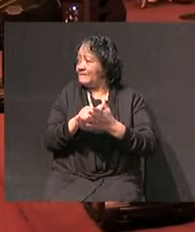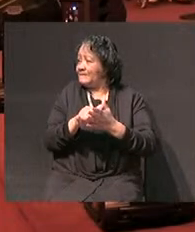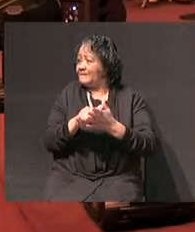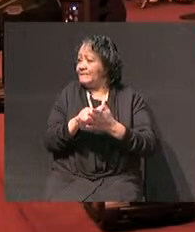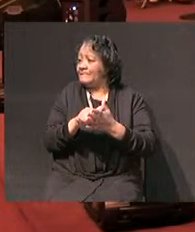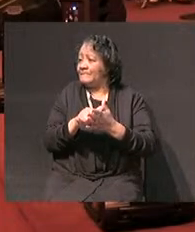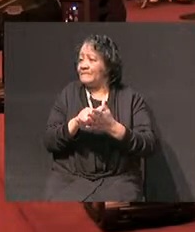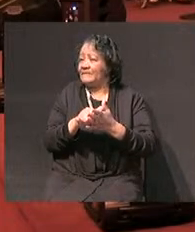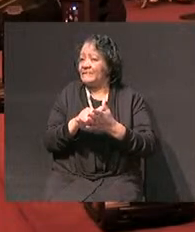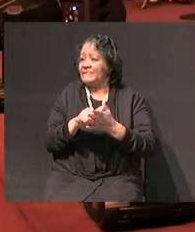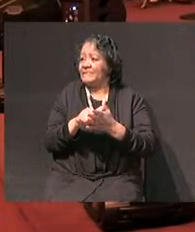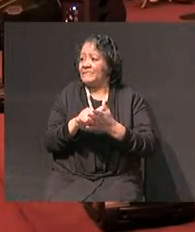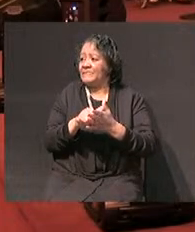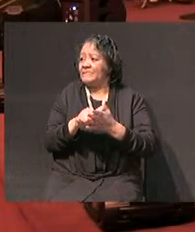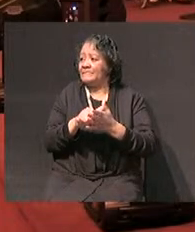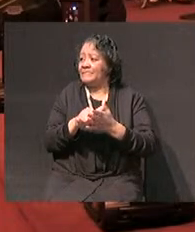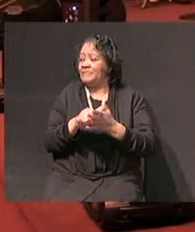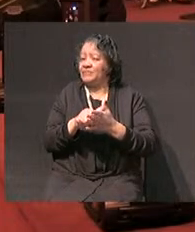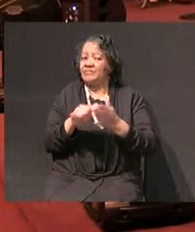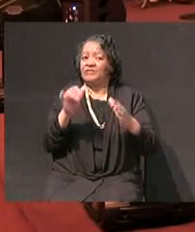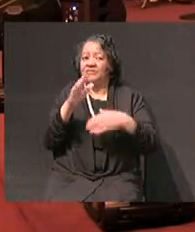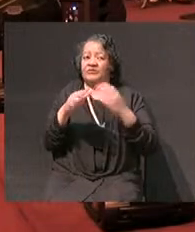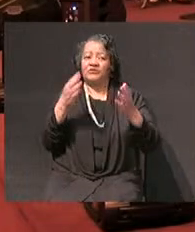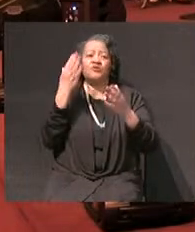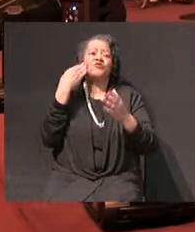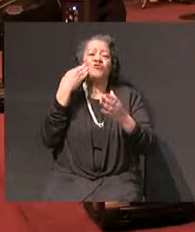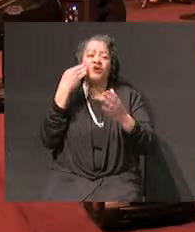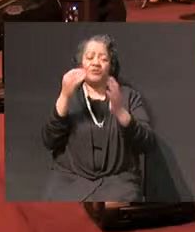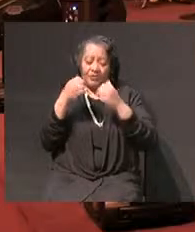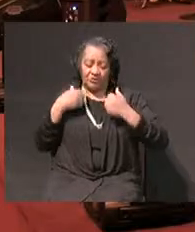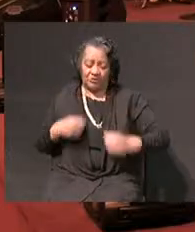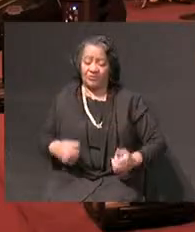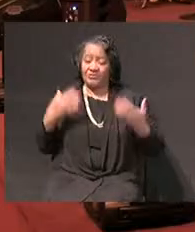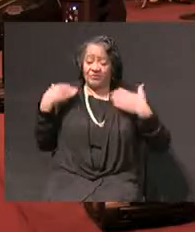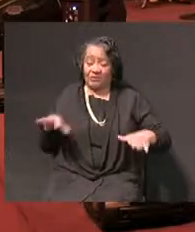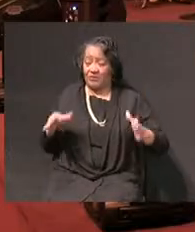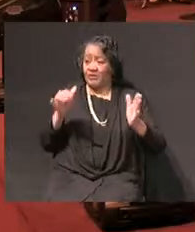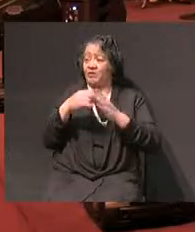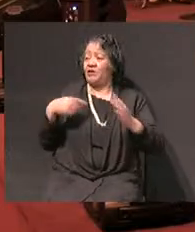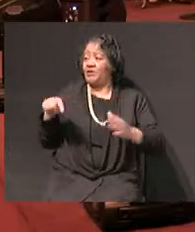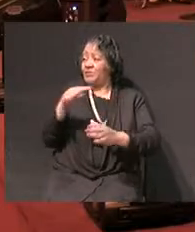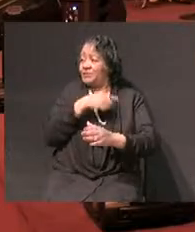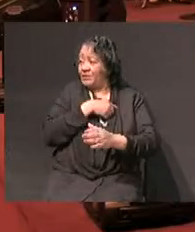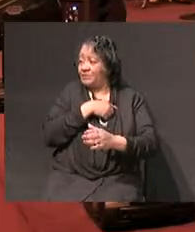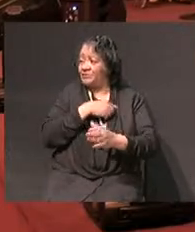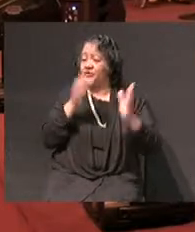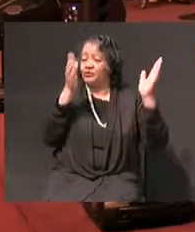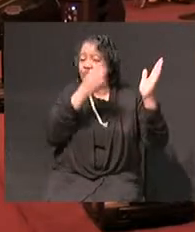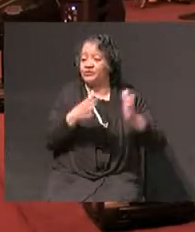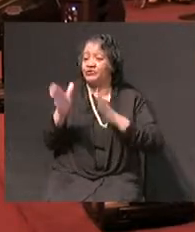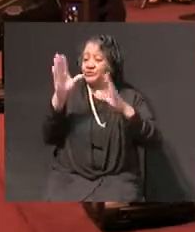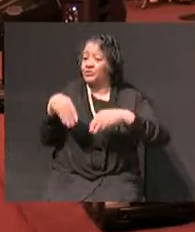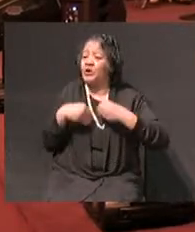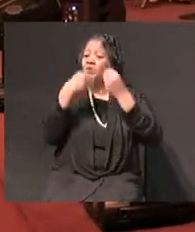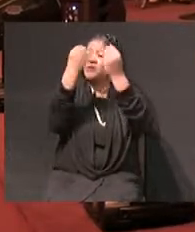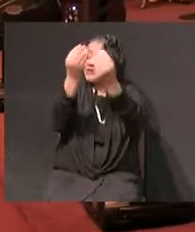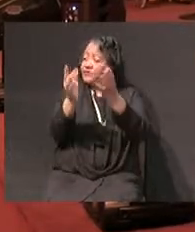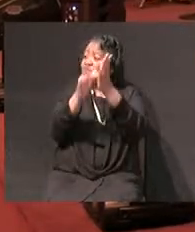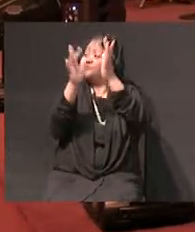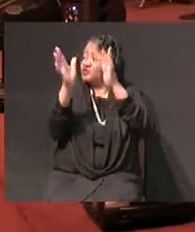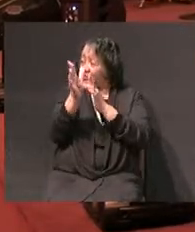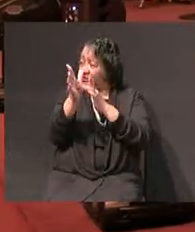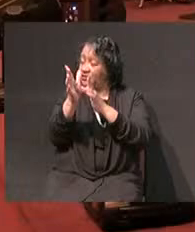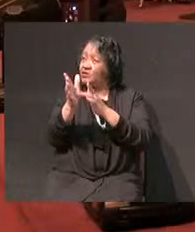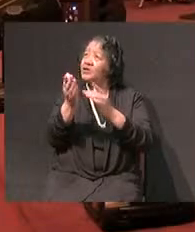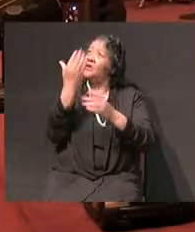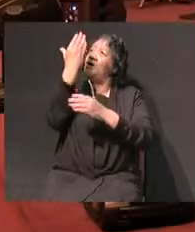Oh, y'all thought it was just going to be about suits and dresses today, didn't you? We have an agenda. We came to give you Jesus today, for